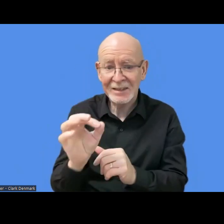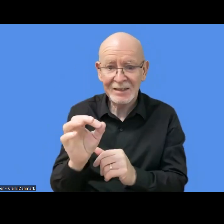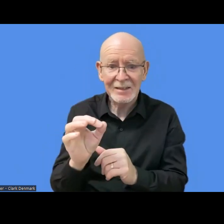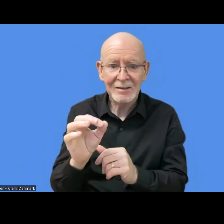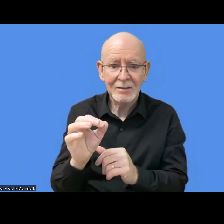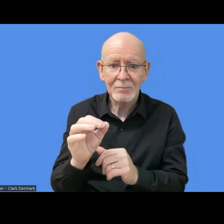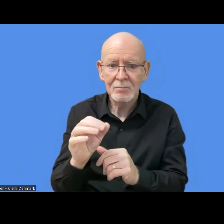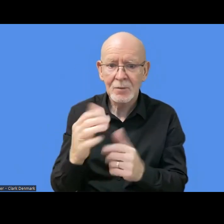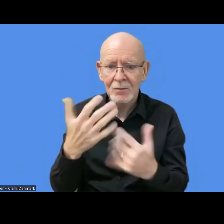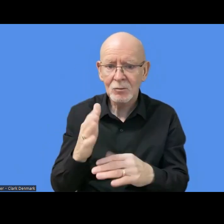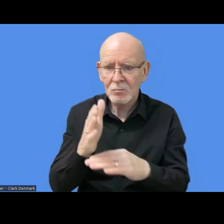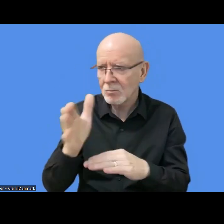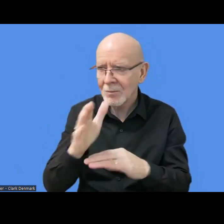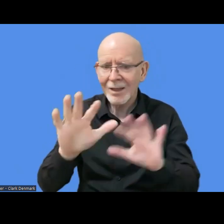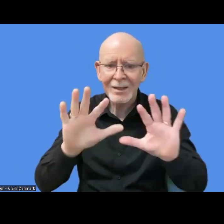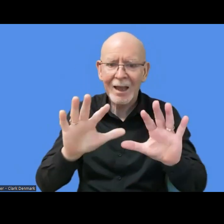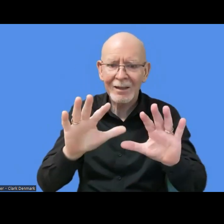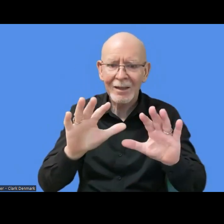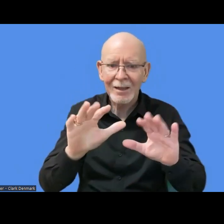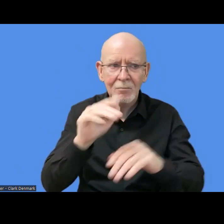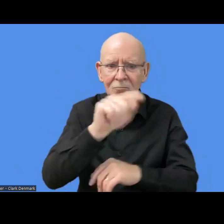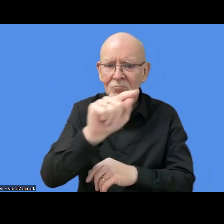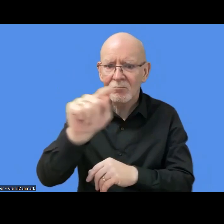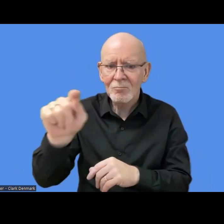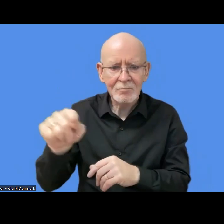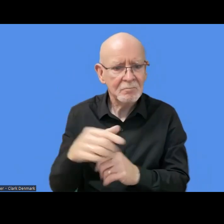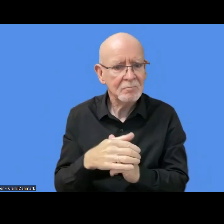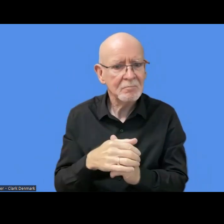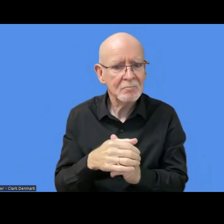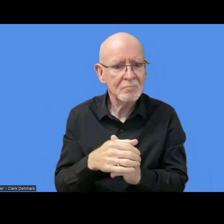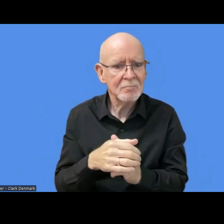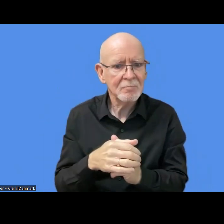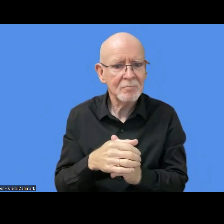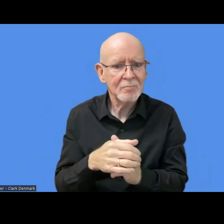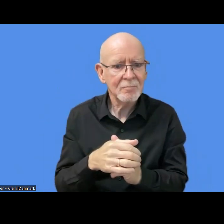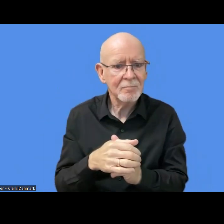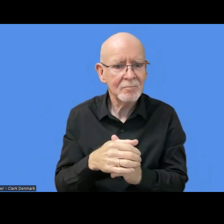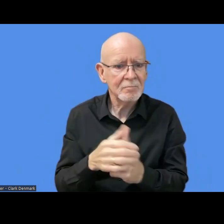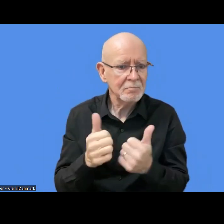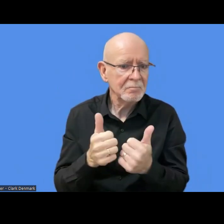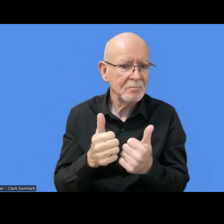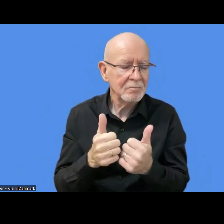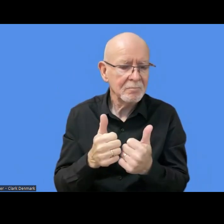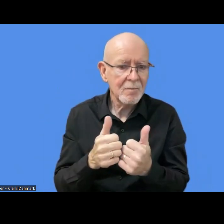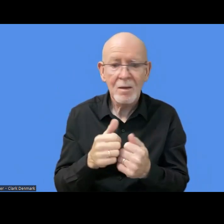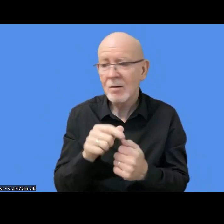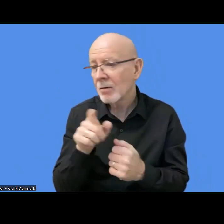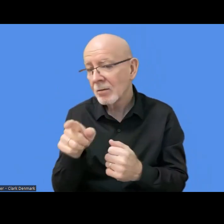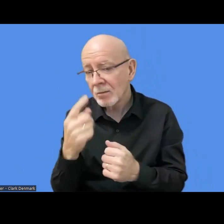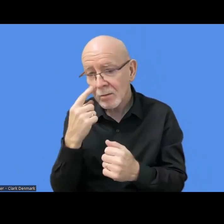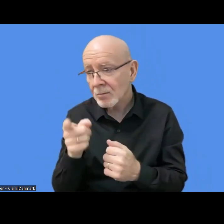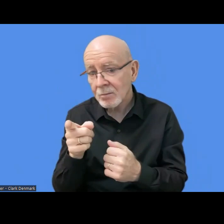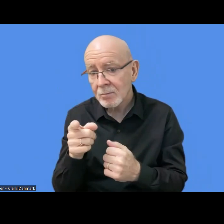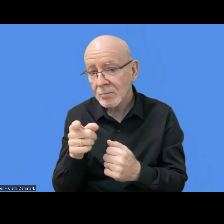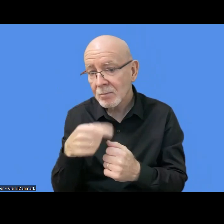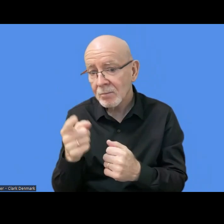41% say it's not applicable because they don't represent a company, which is of course clear because